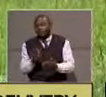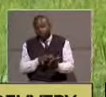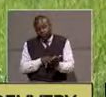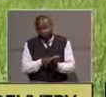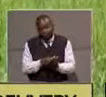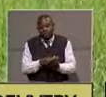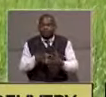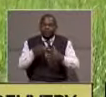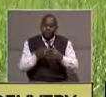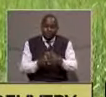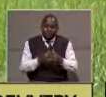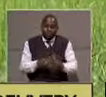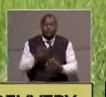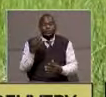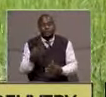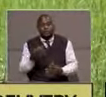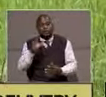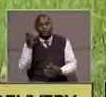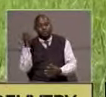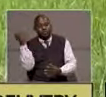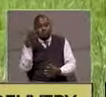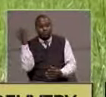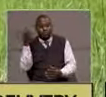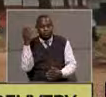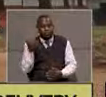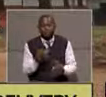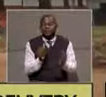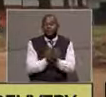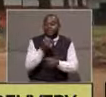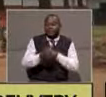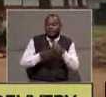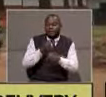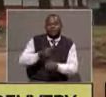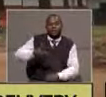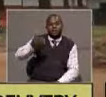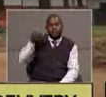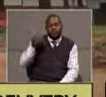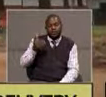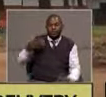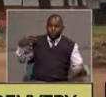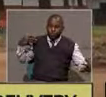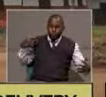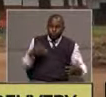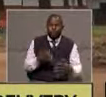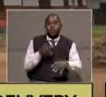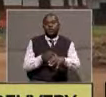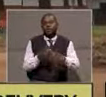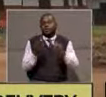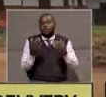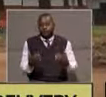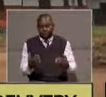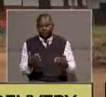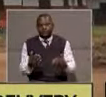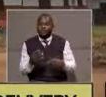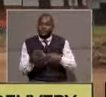of repairing 3 ambulances grounded 10 years ago. So for all the time we've been, you